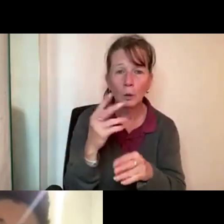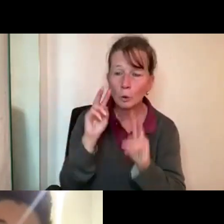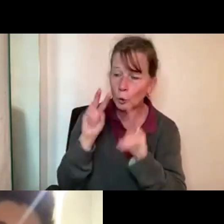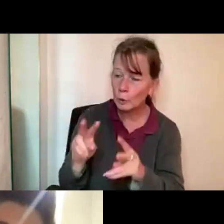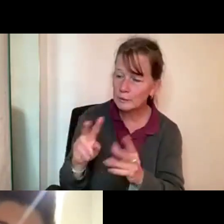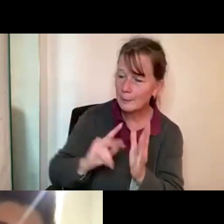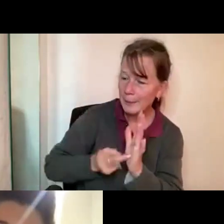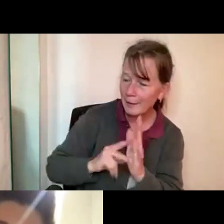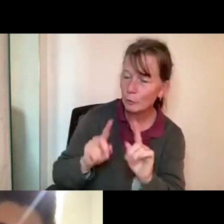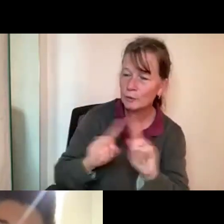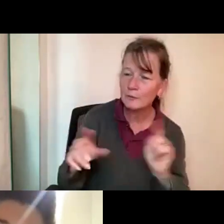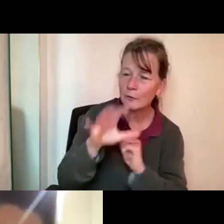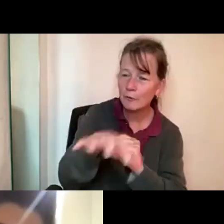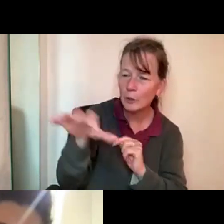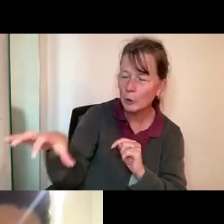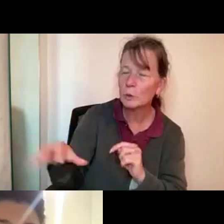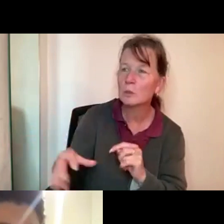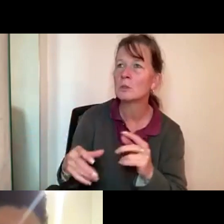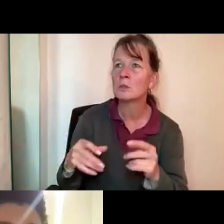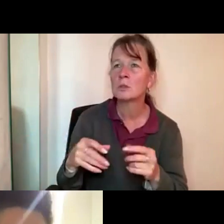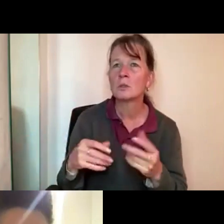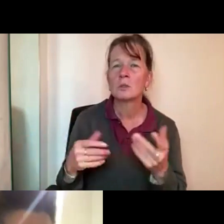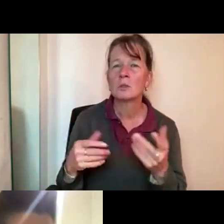the different venues we were talking to,